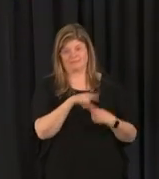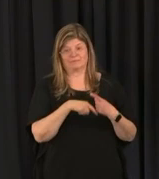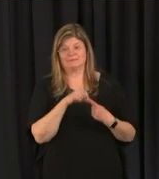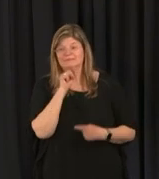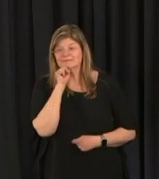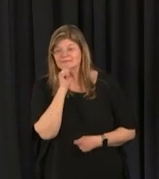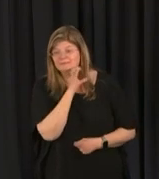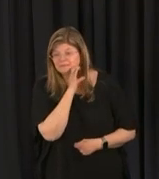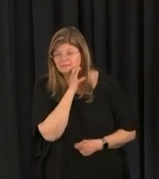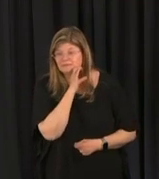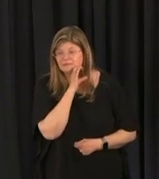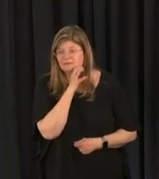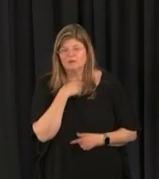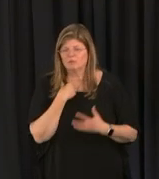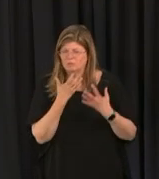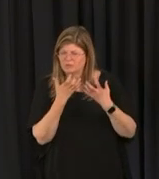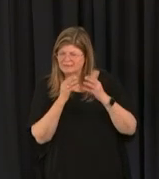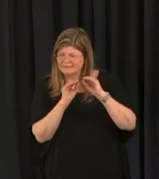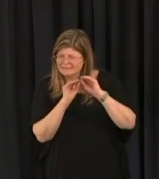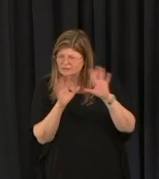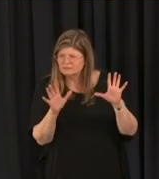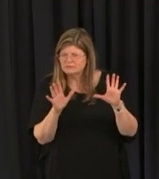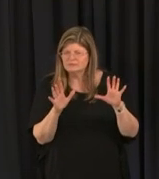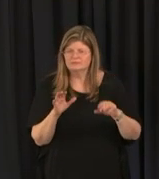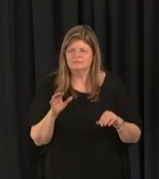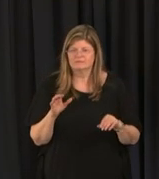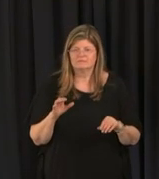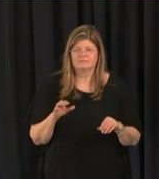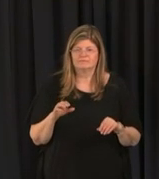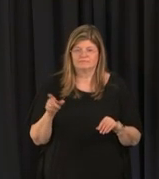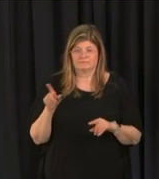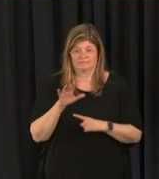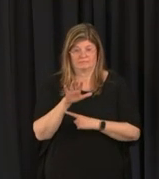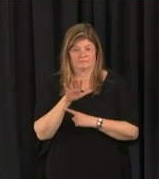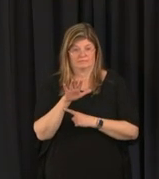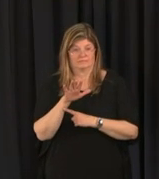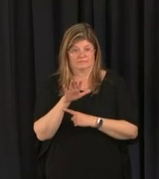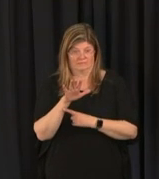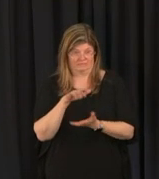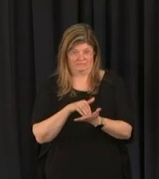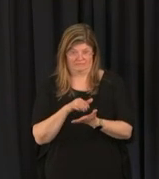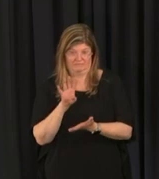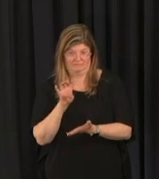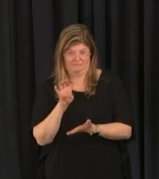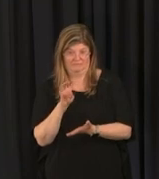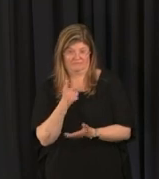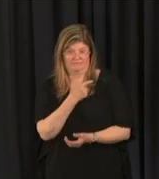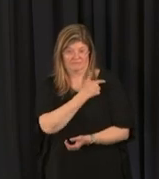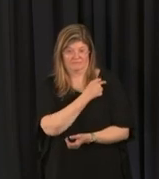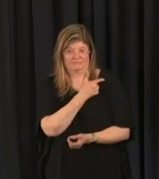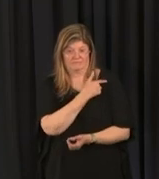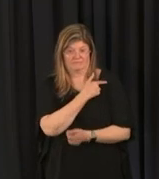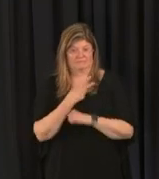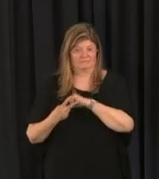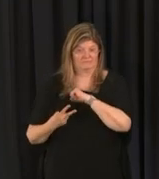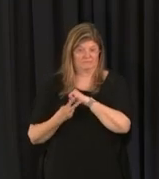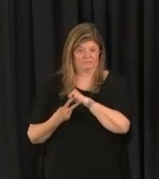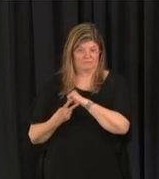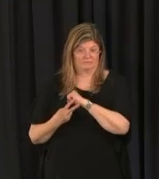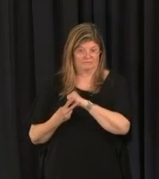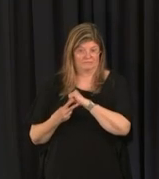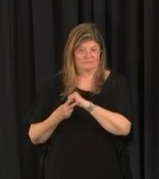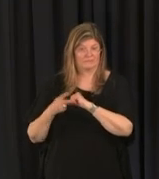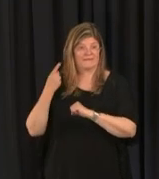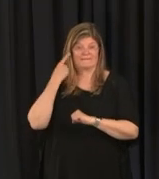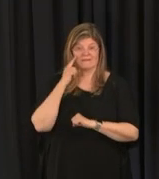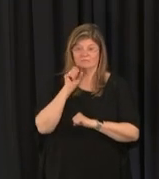seniors, I just wanted to get some clarification. So I think the number was 5,400 vaccines that were reserved this week for seniors, and it looks like we have